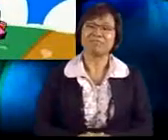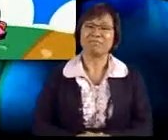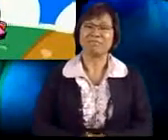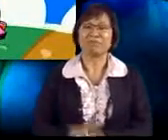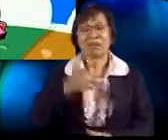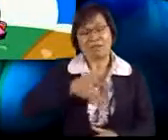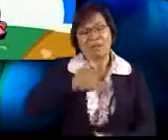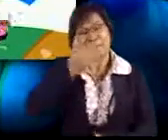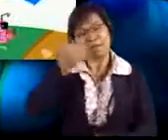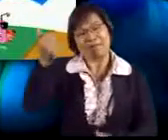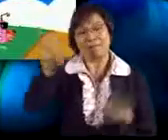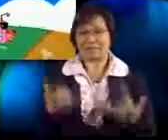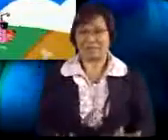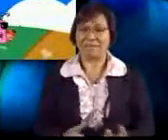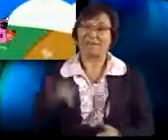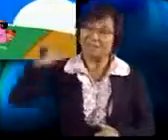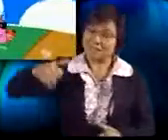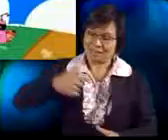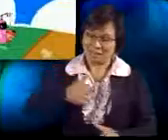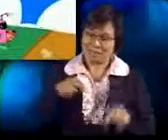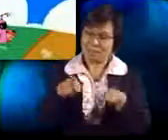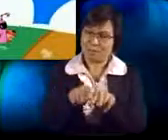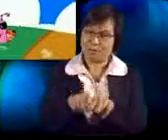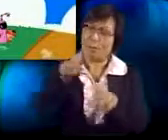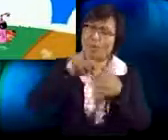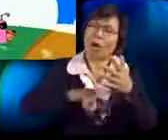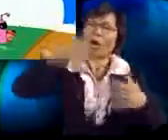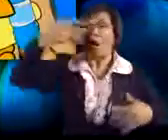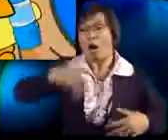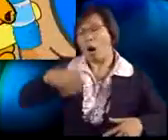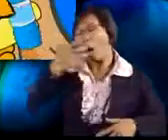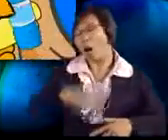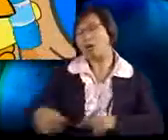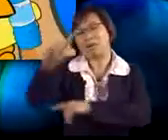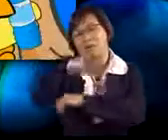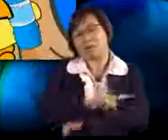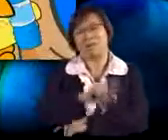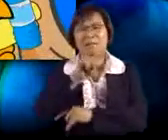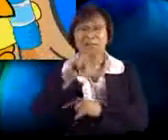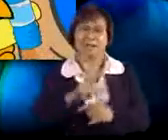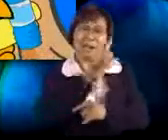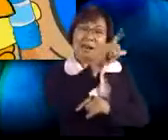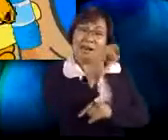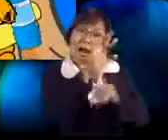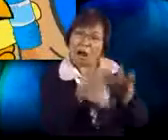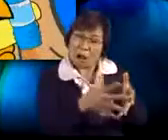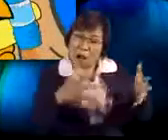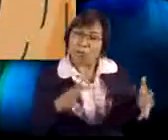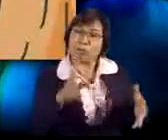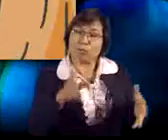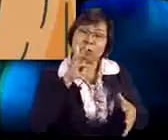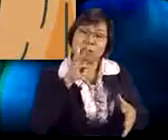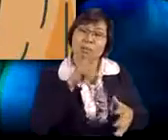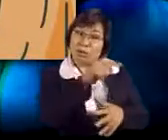Feel better now. Yes, me too. What a hot day. Litter, how much water have you